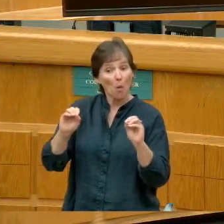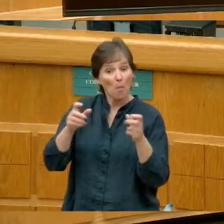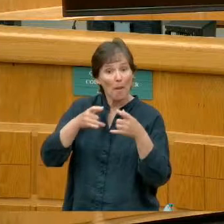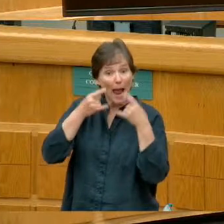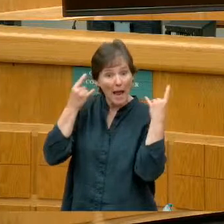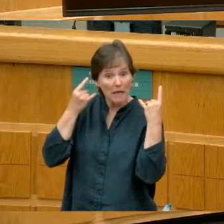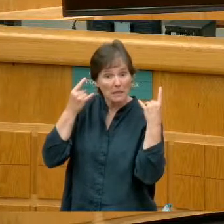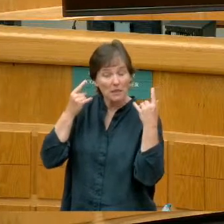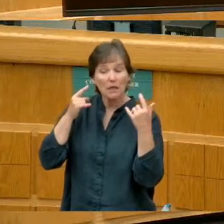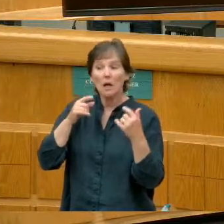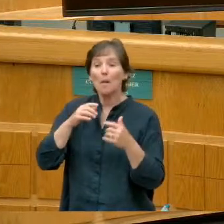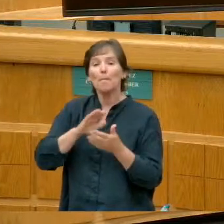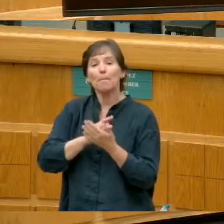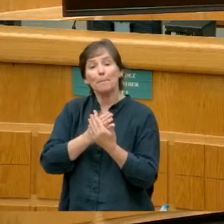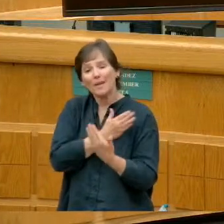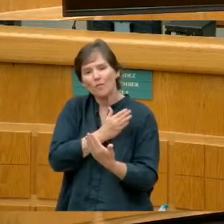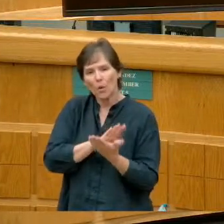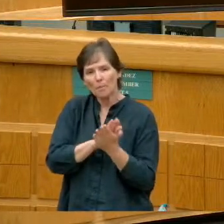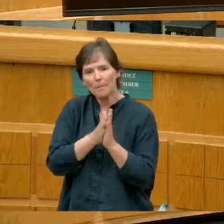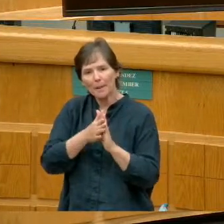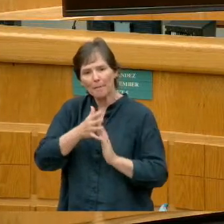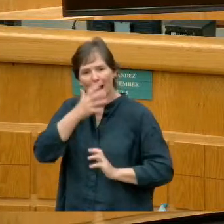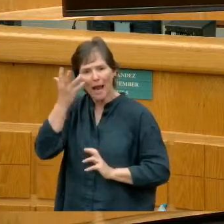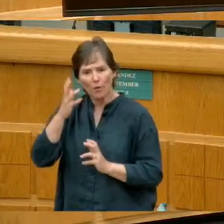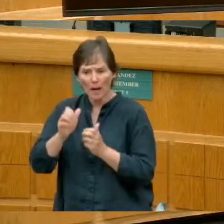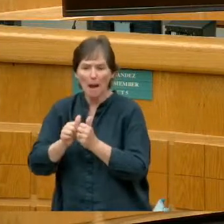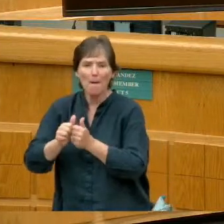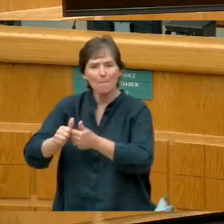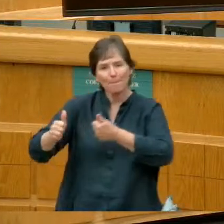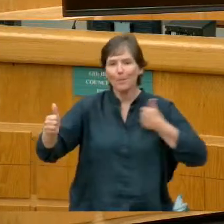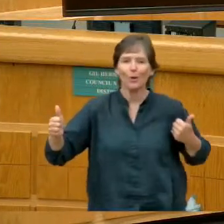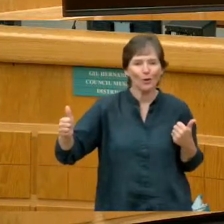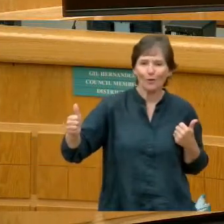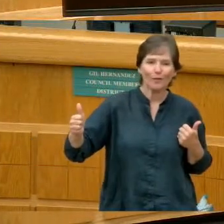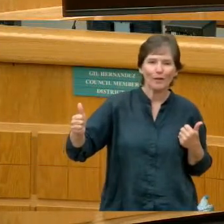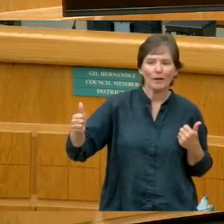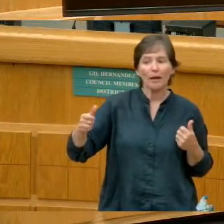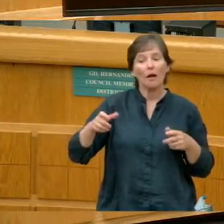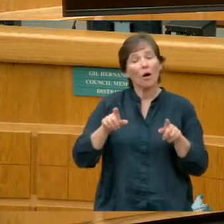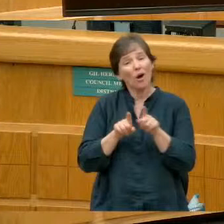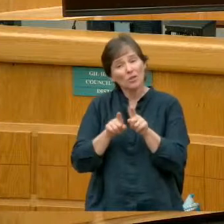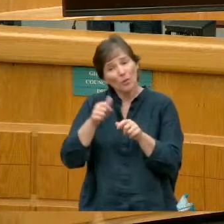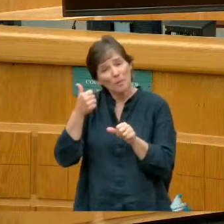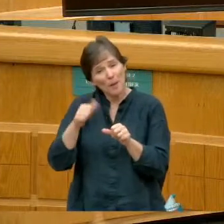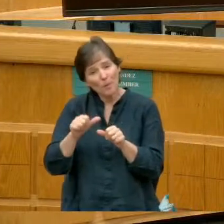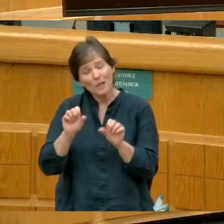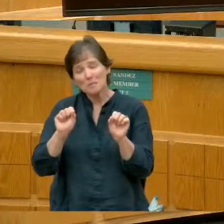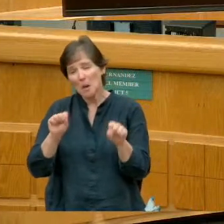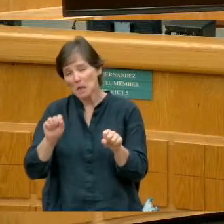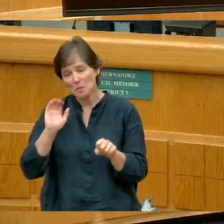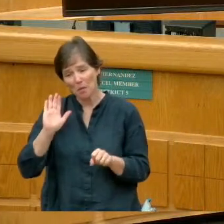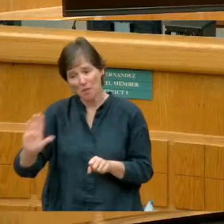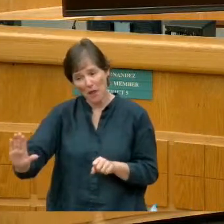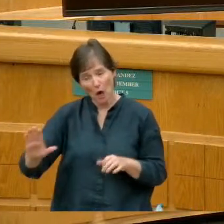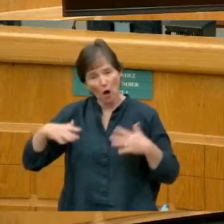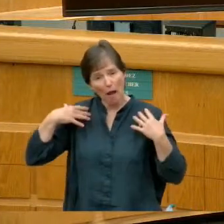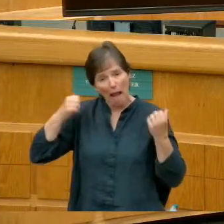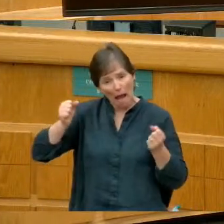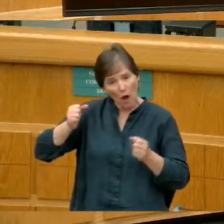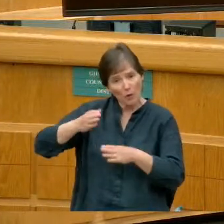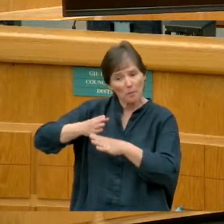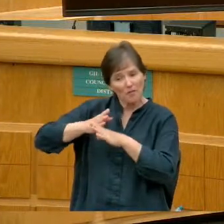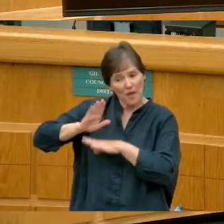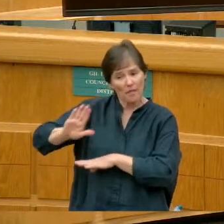Don't be close to them. And second of all, it could be that they have a health condition that prohibits them, okay? So don't jump